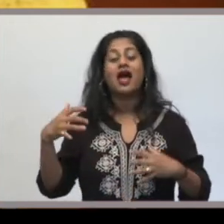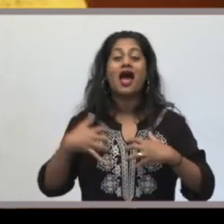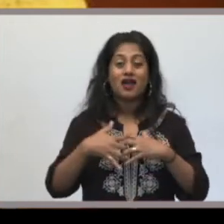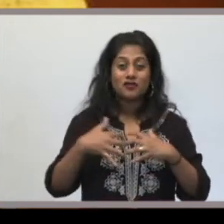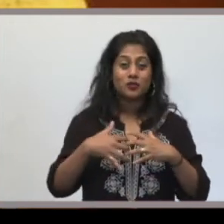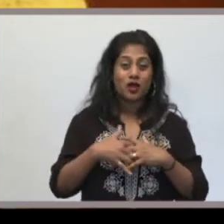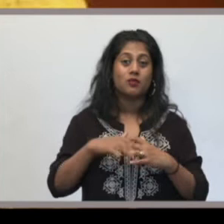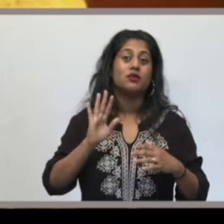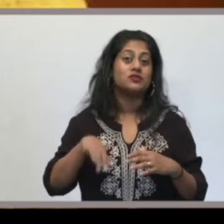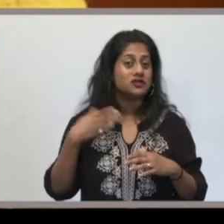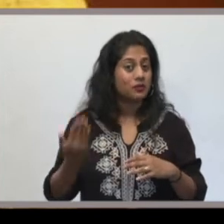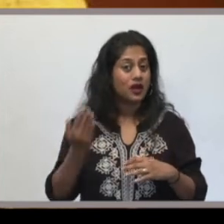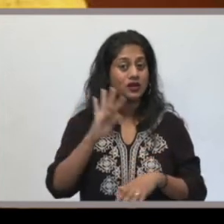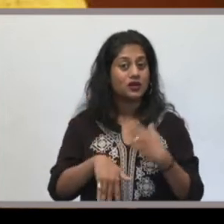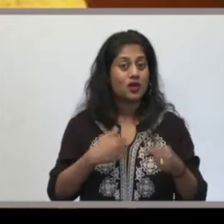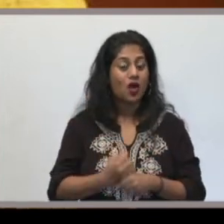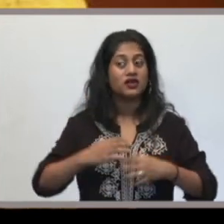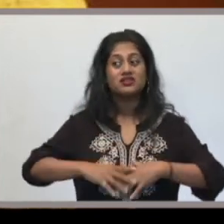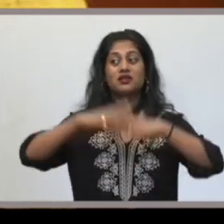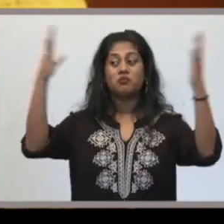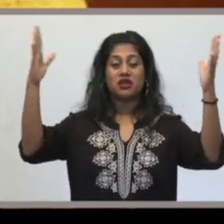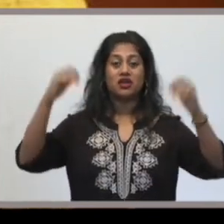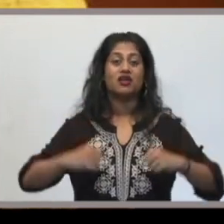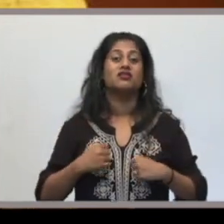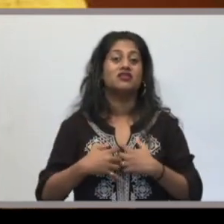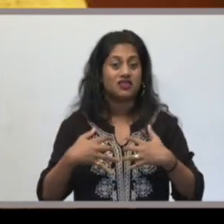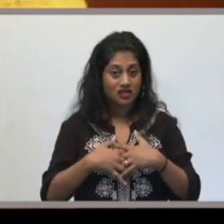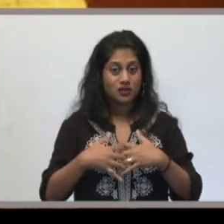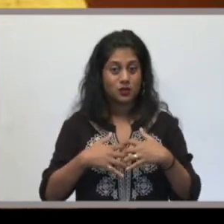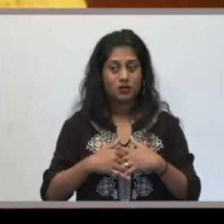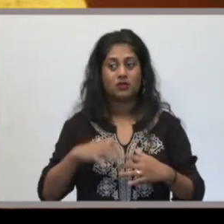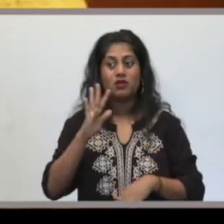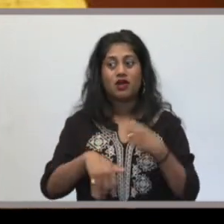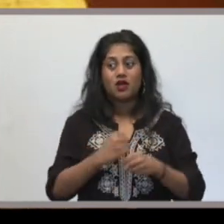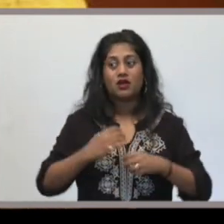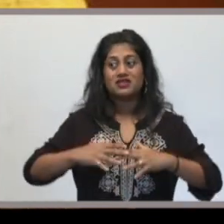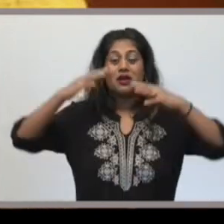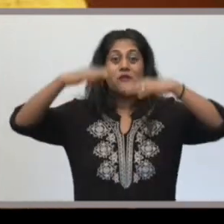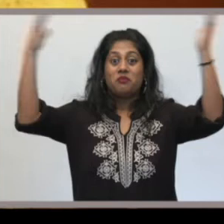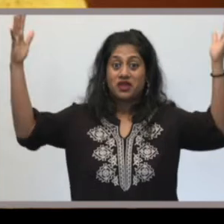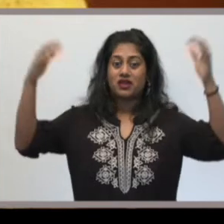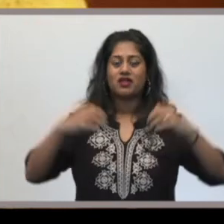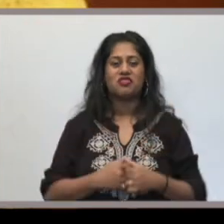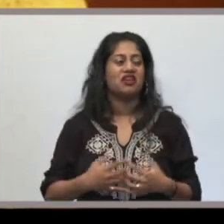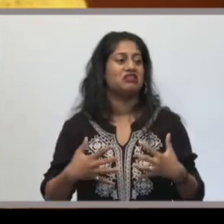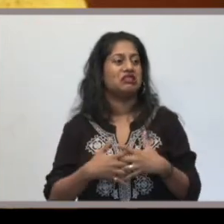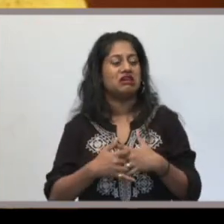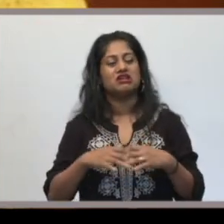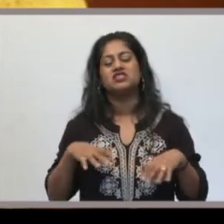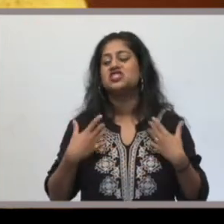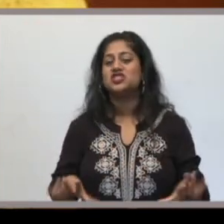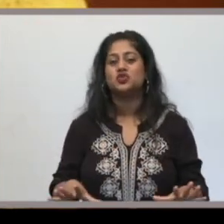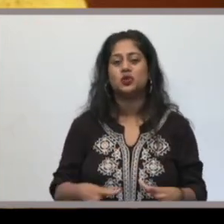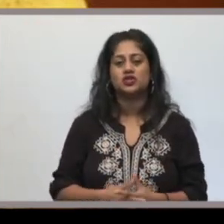right now. The chance is that there are people who have gone through what you are going through. You just need to open up